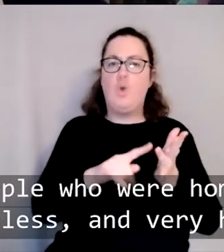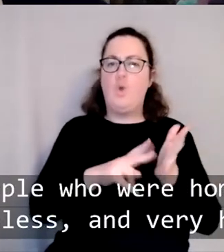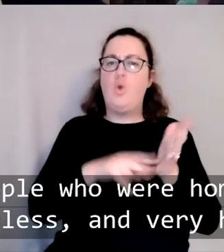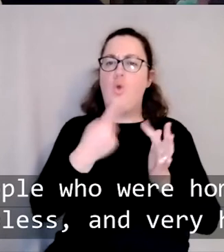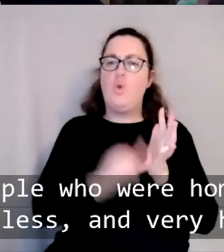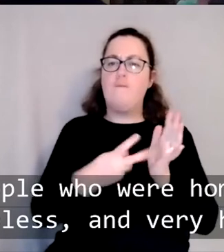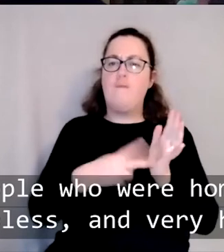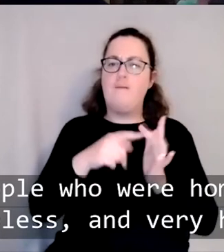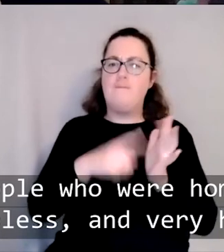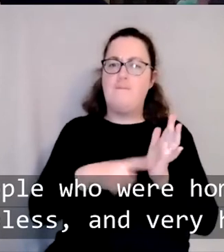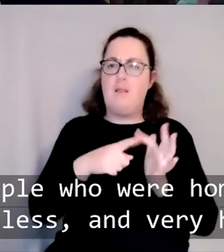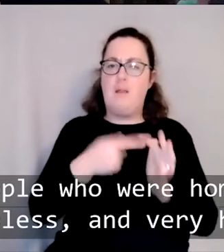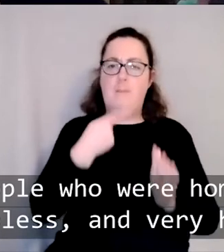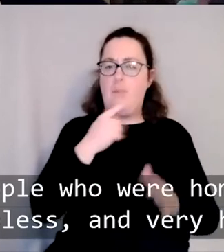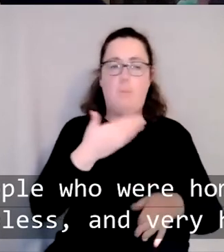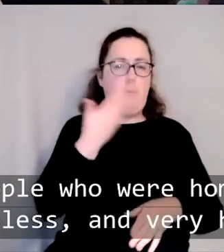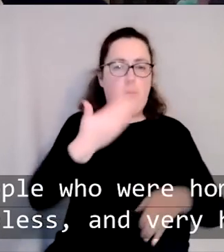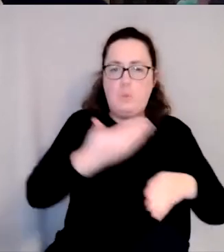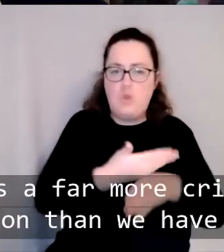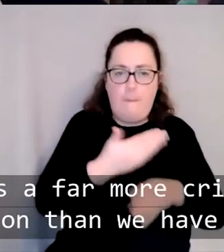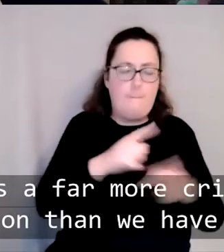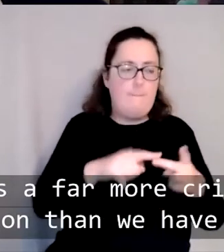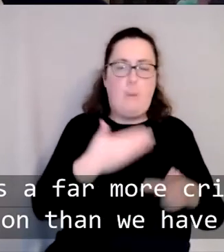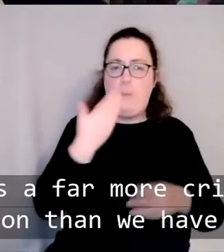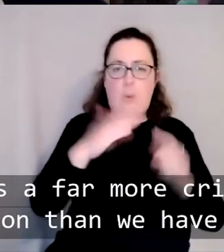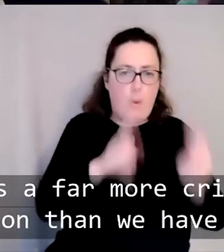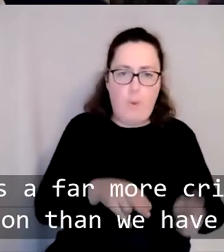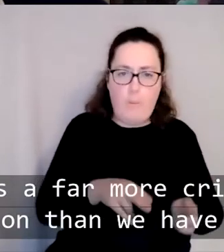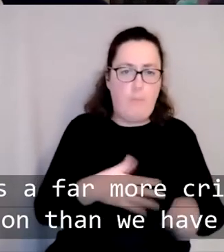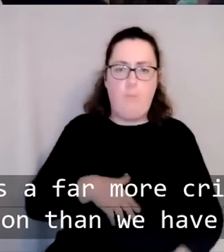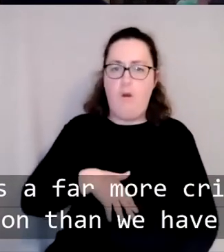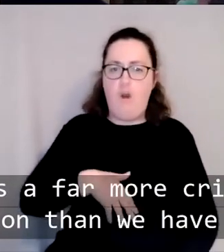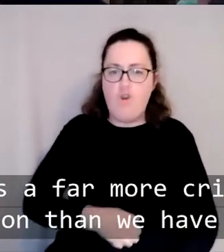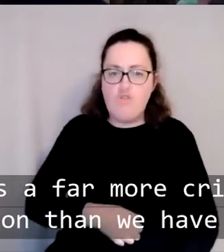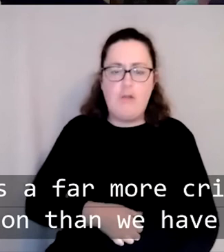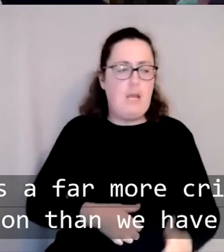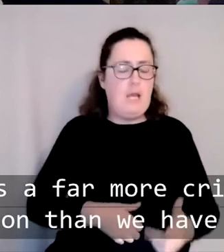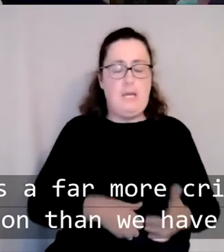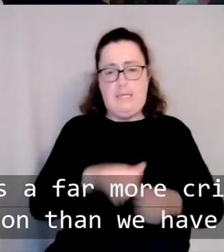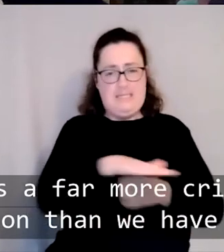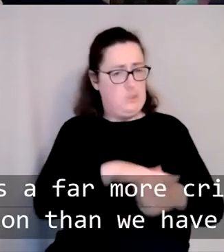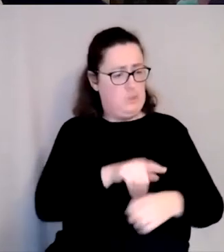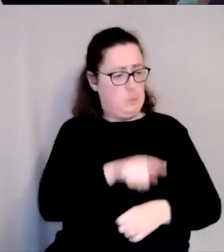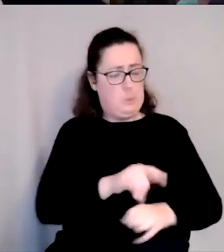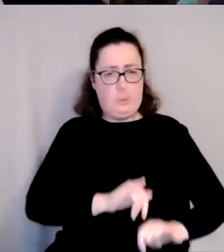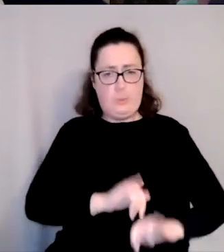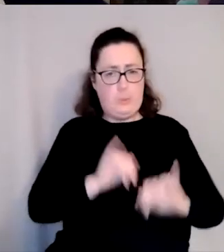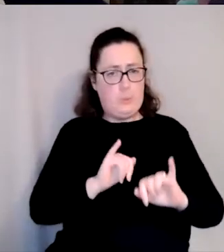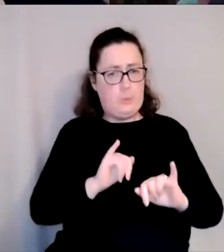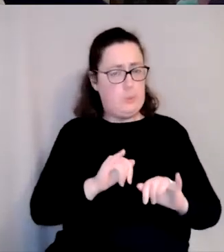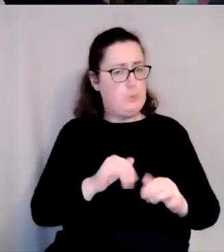were, homeless and jobless and very hungry. I mean, it was a far more critical situation than we have today.